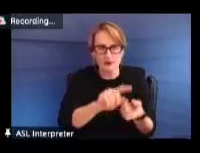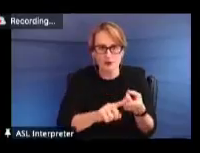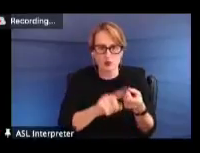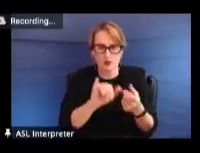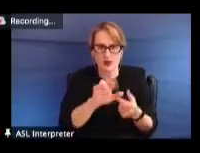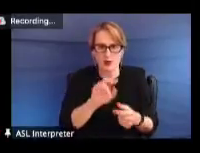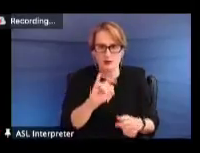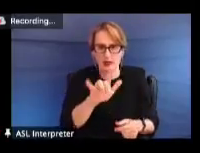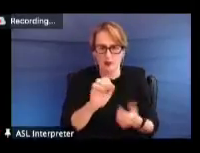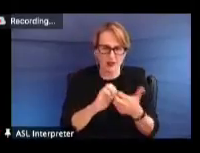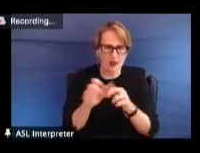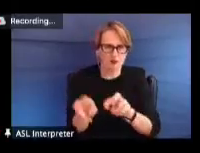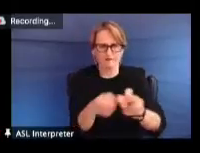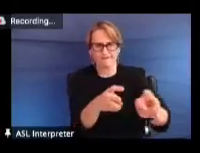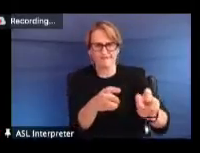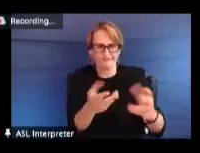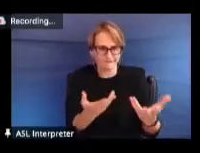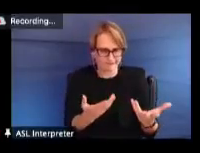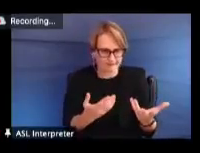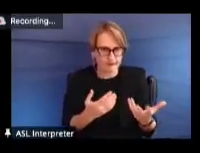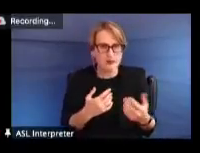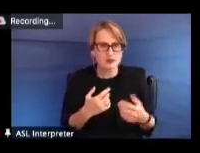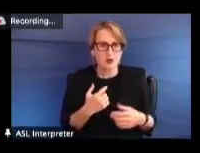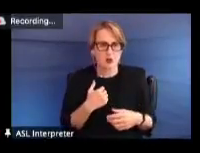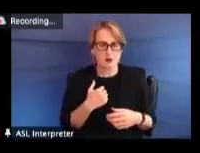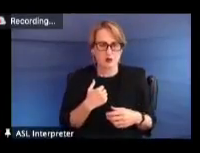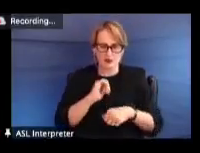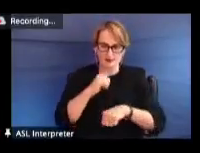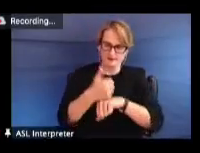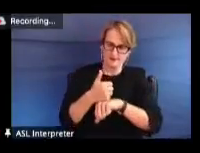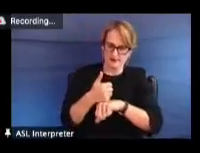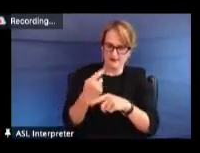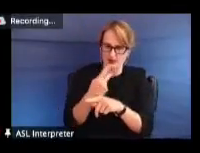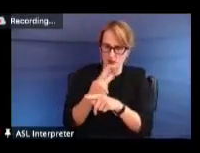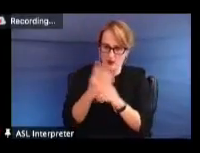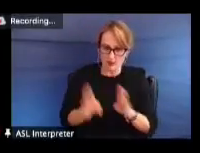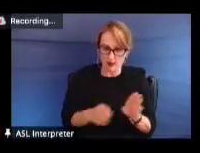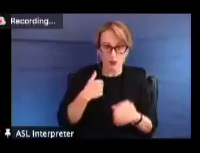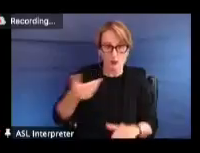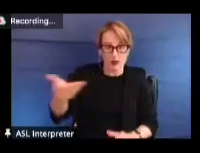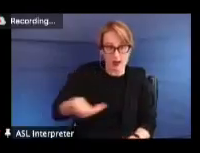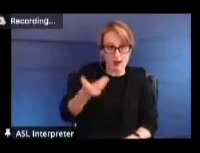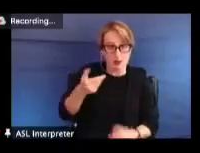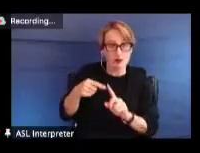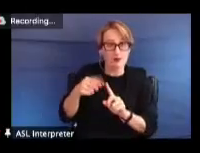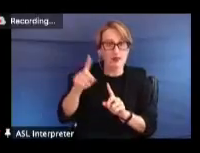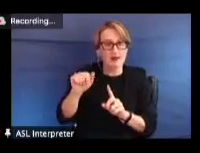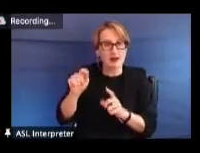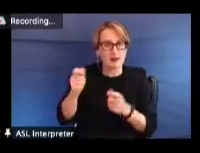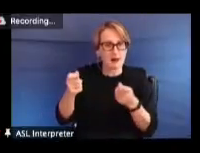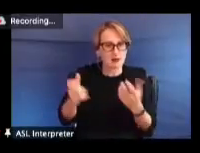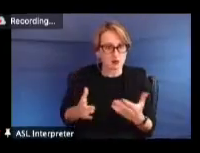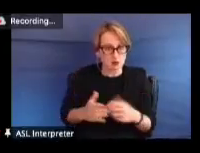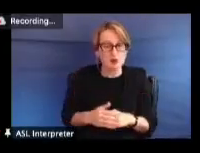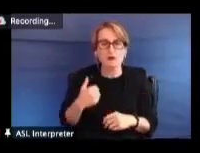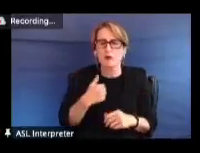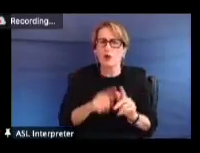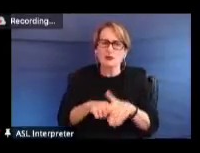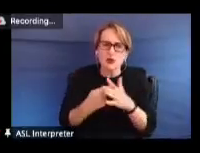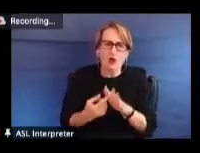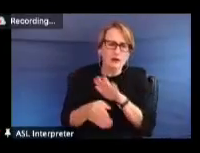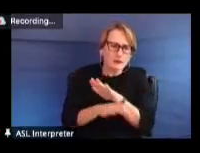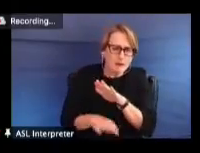So trying to look at a plan once our data manager is on board. We've already started some of the preliminary conversations,